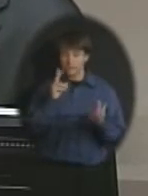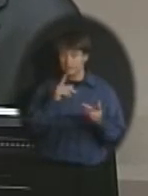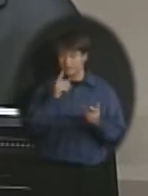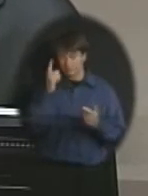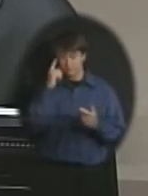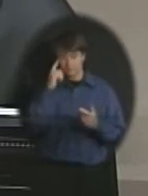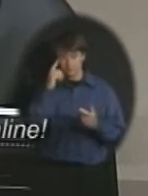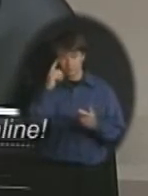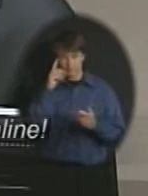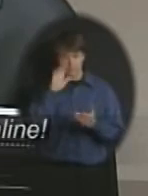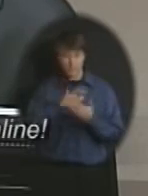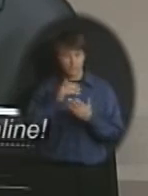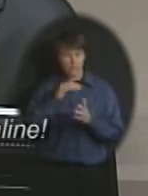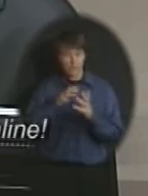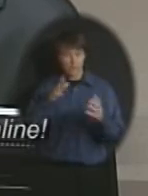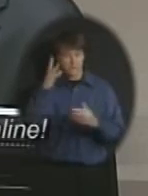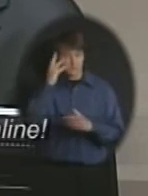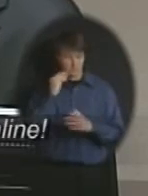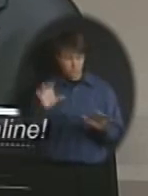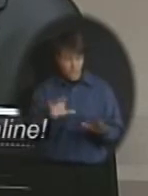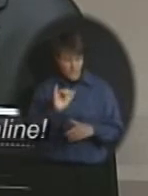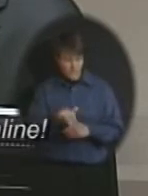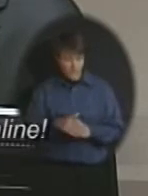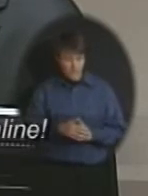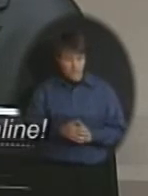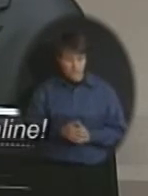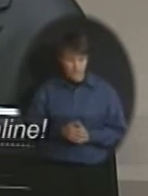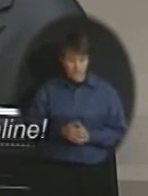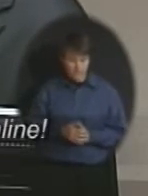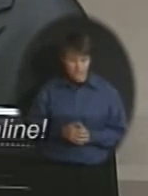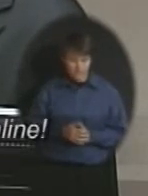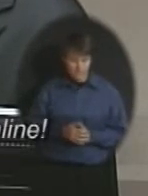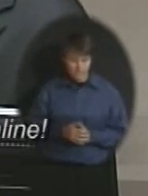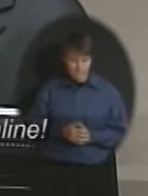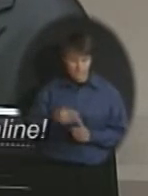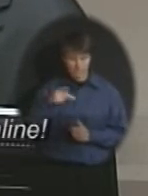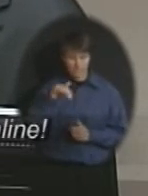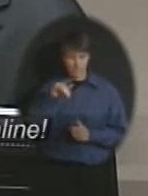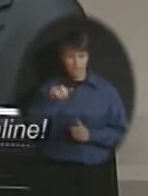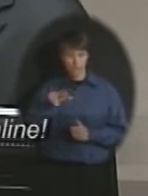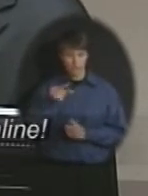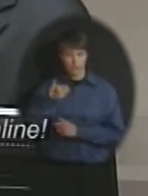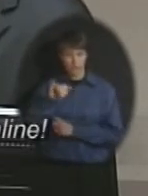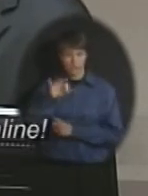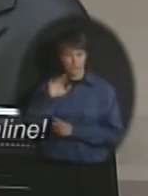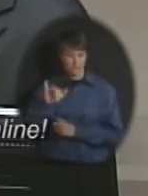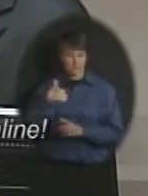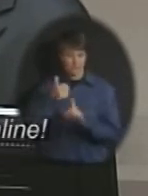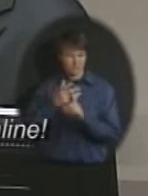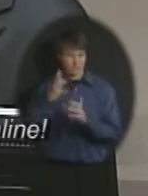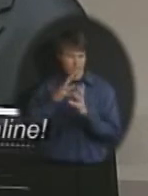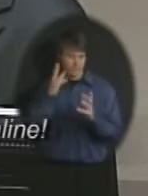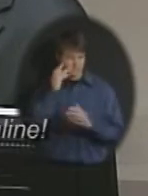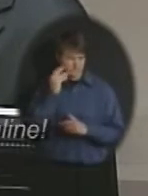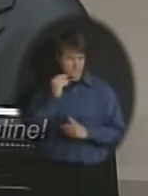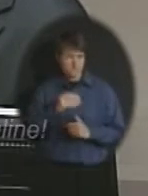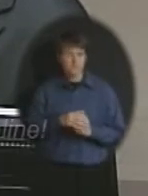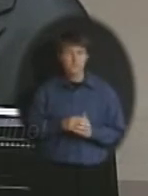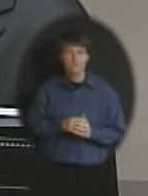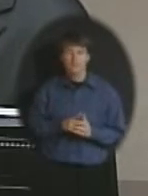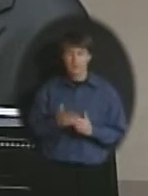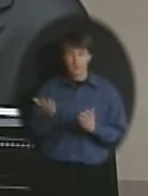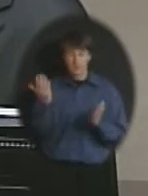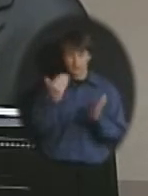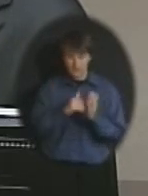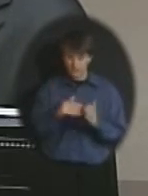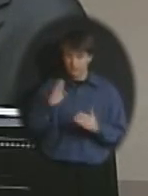a lot of experience doing that. And with a pending bond issue, we know ultimately we're going to be going out again for a